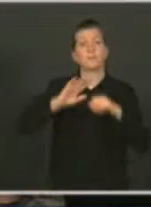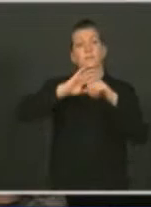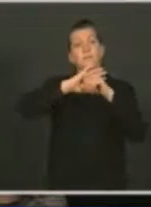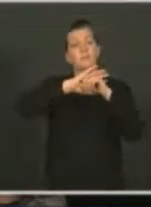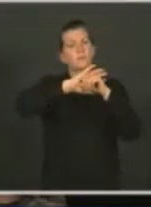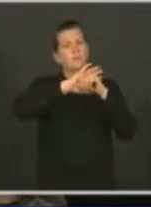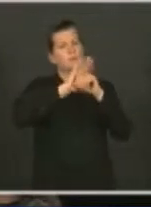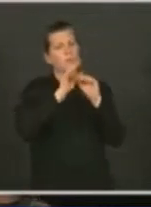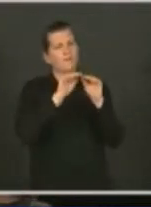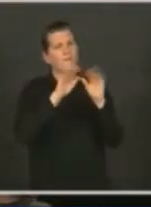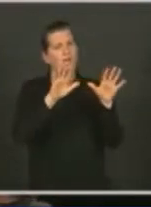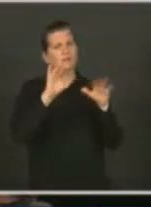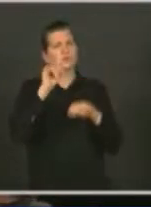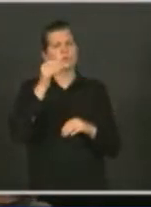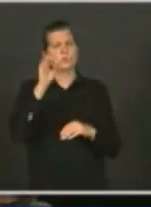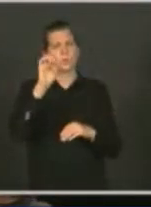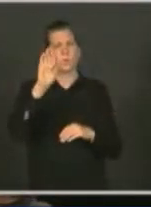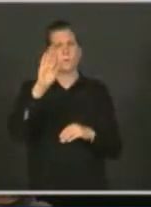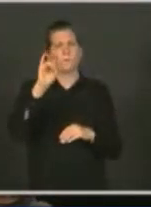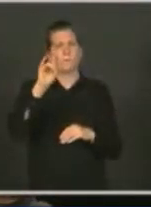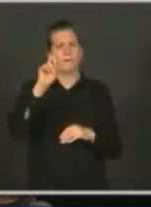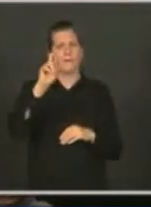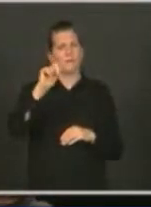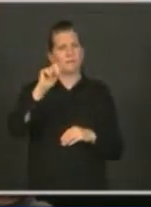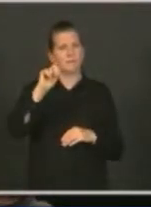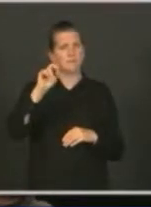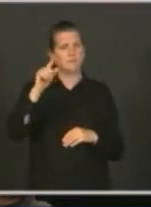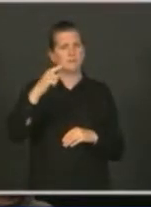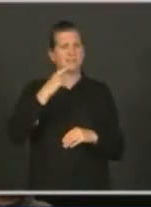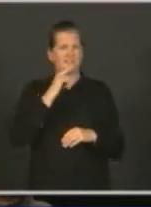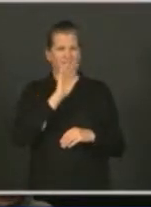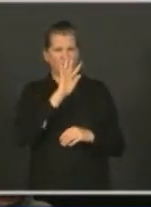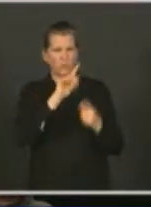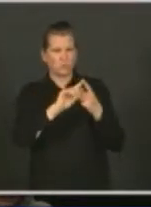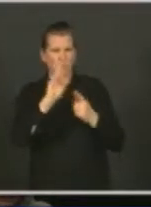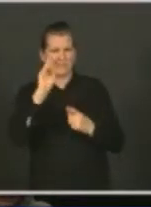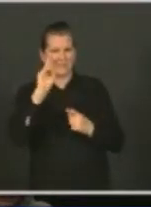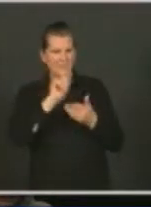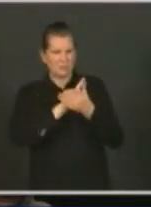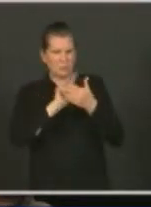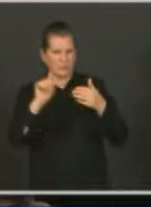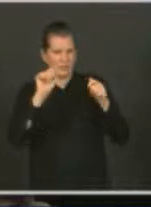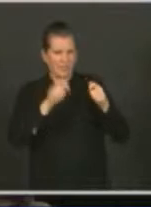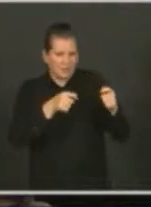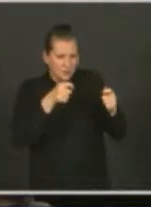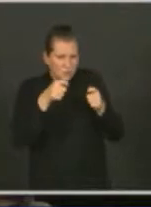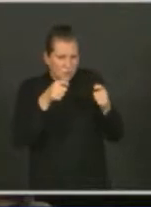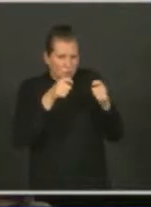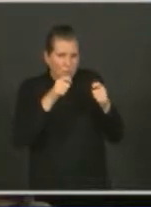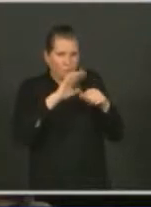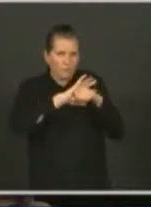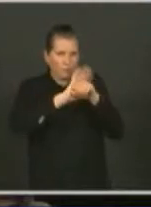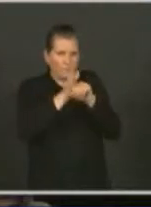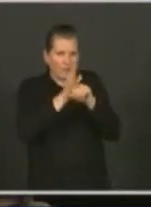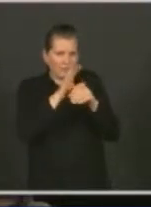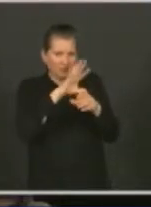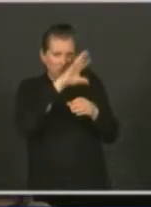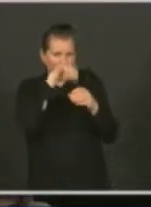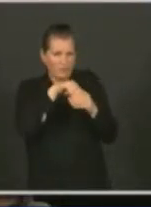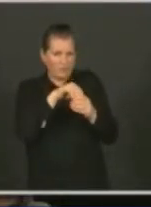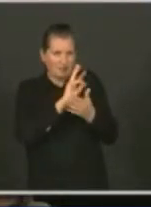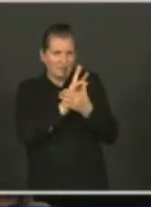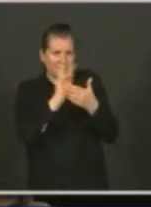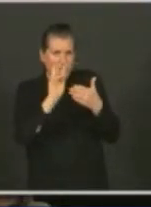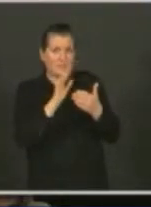nationwide lockdown for 4 to 6 weeks could help control the pandemic and revive the economy. He says that interest rates are so low right now that borrowing isn't a